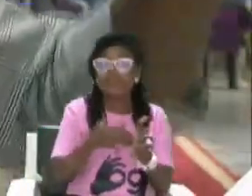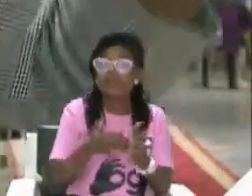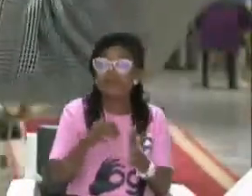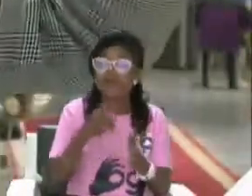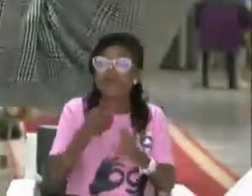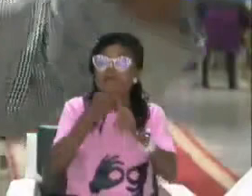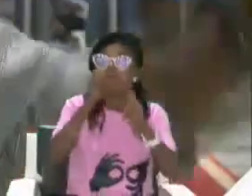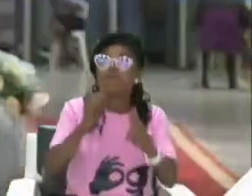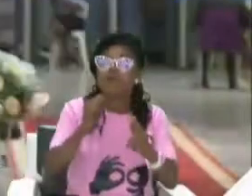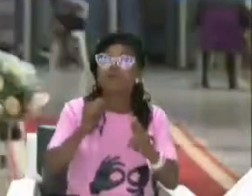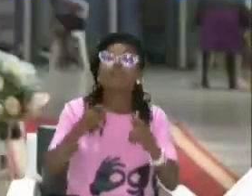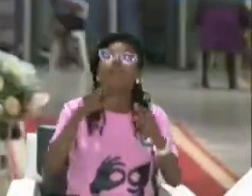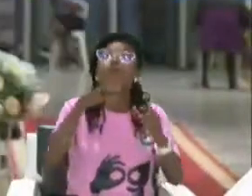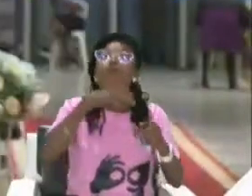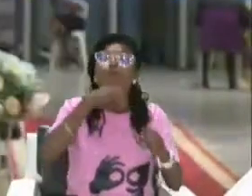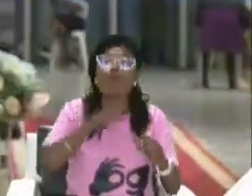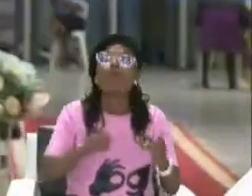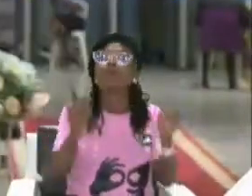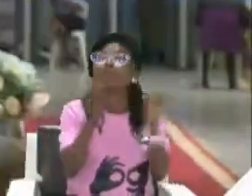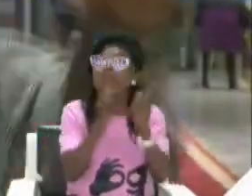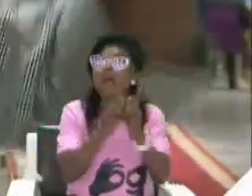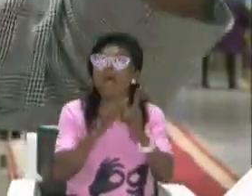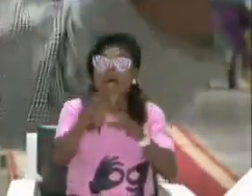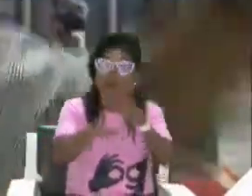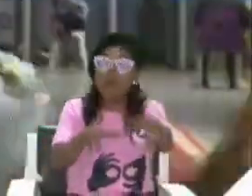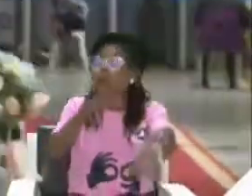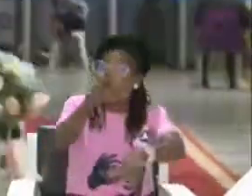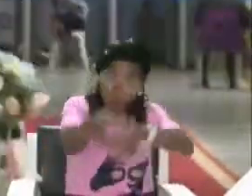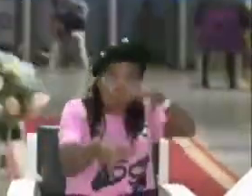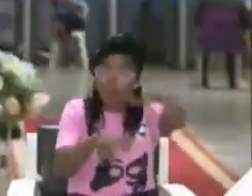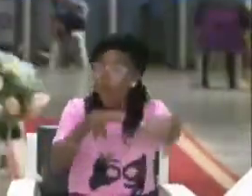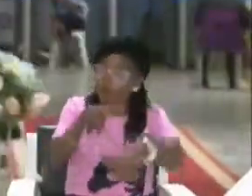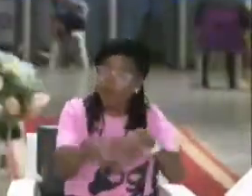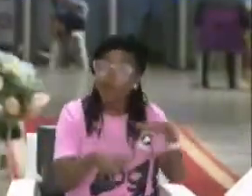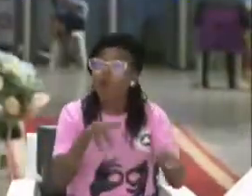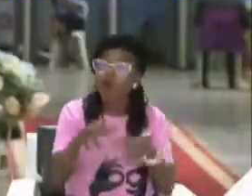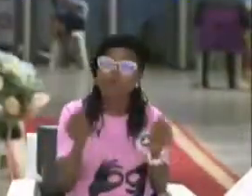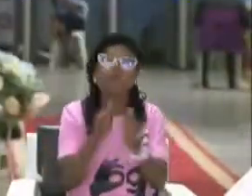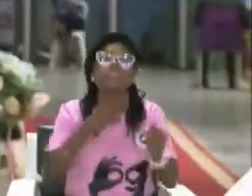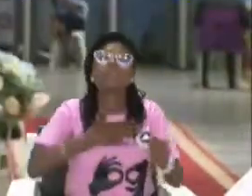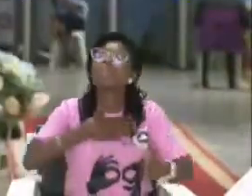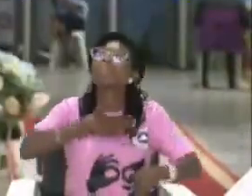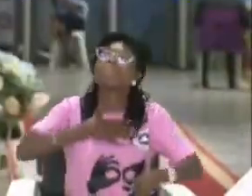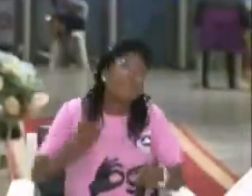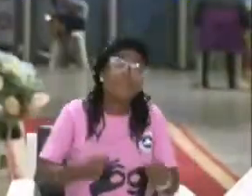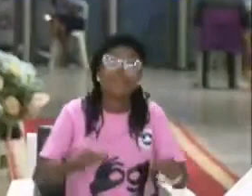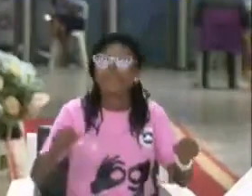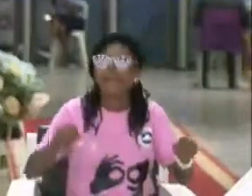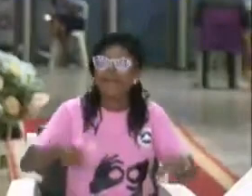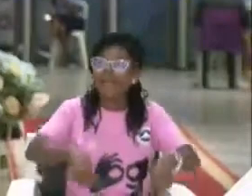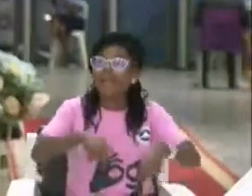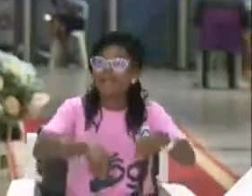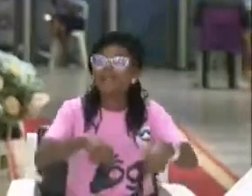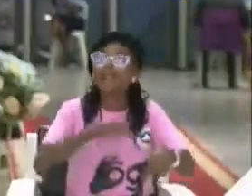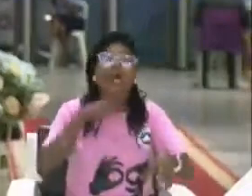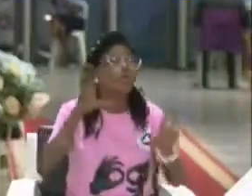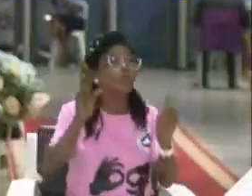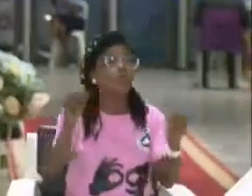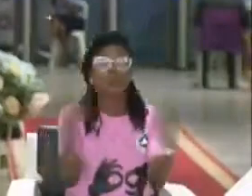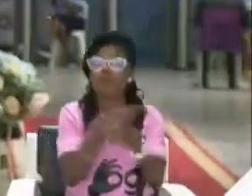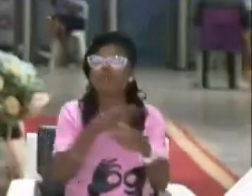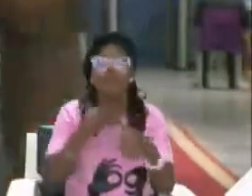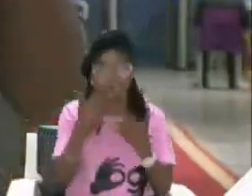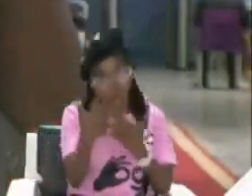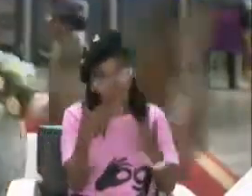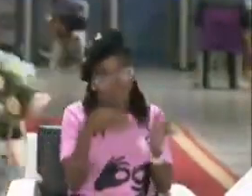from the old auditorium, I walked towards the gate with my bare leg. I did not feel the pain. I said, let me wait